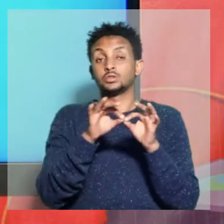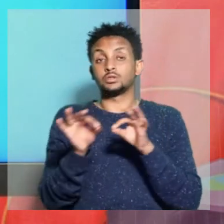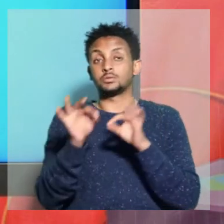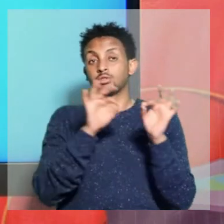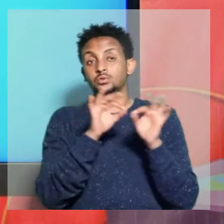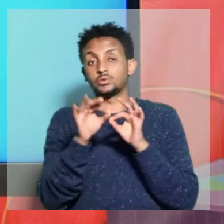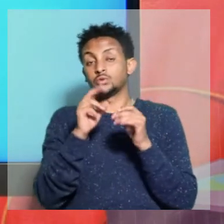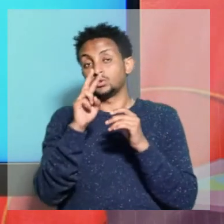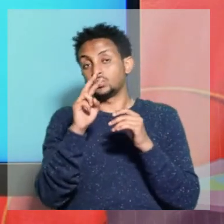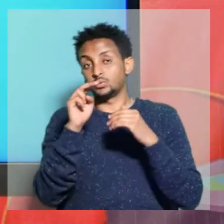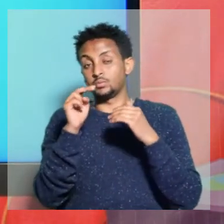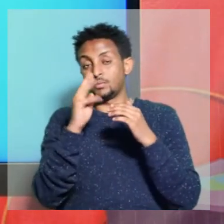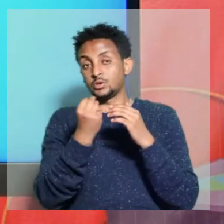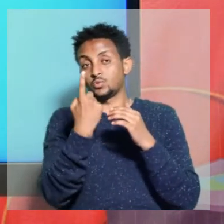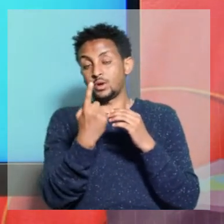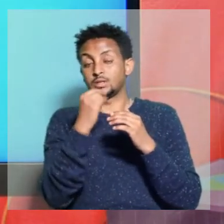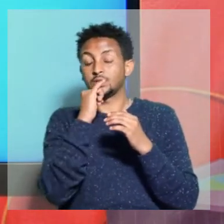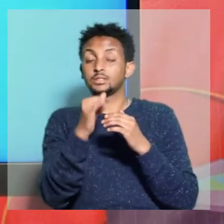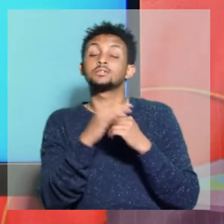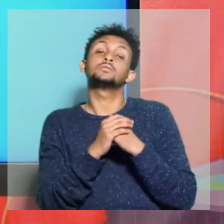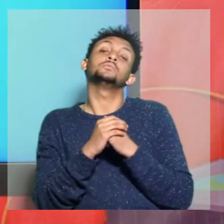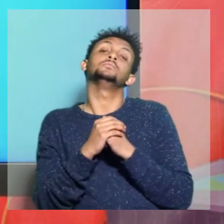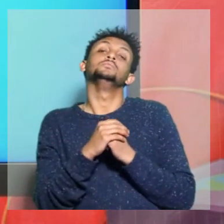of mass 1 is